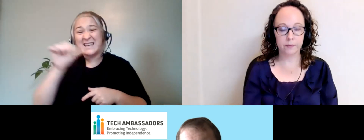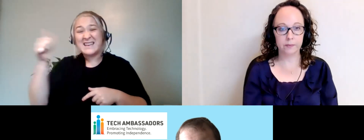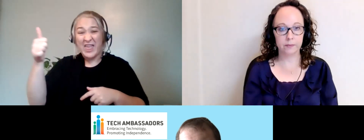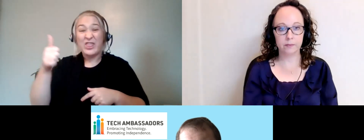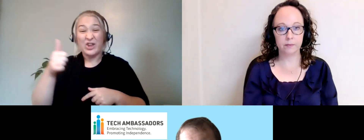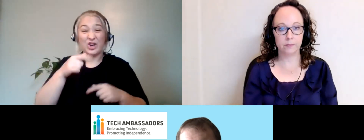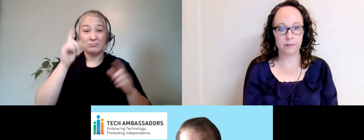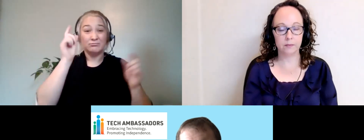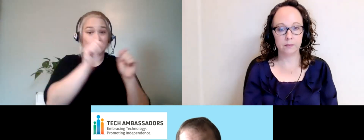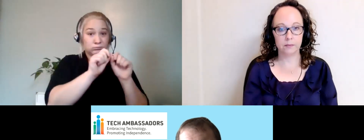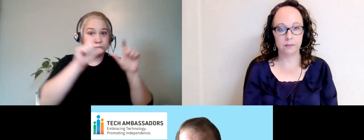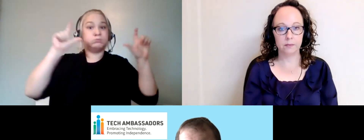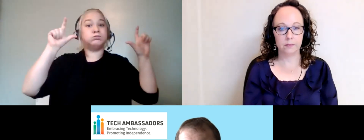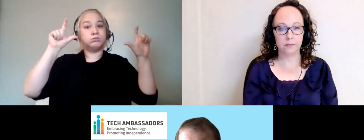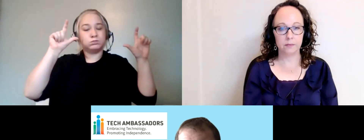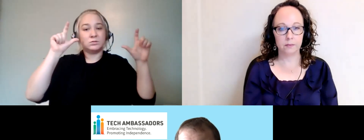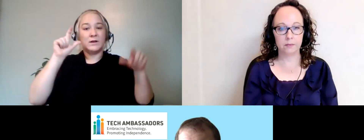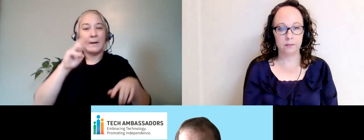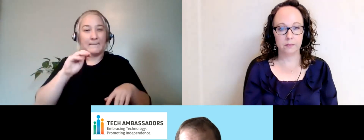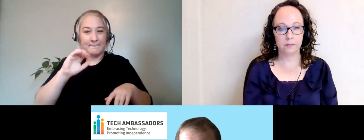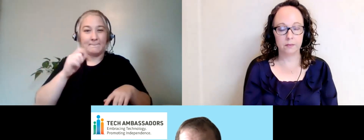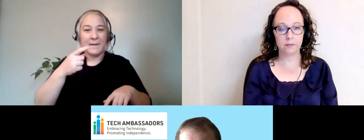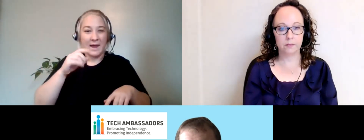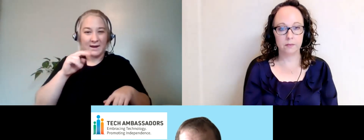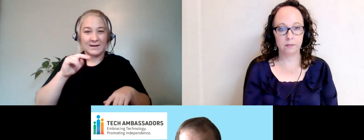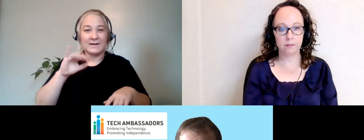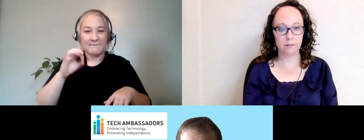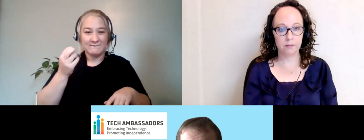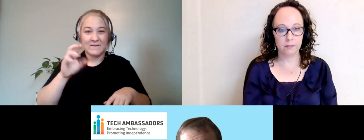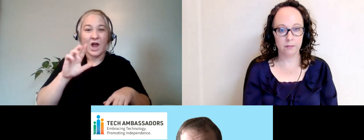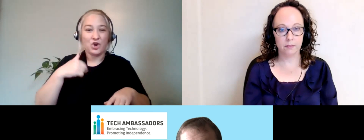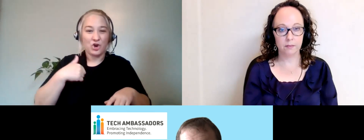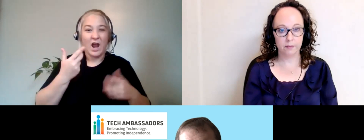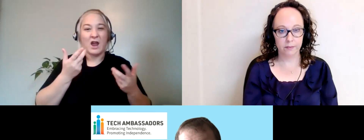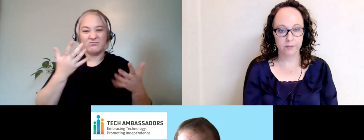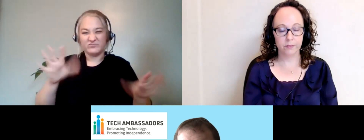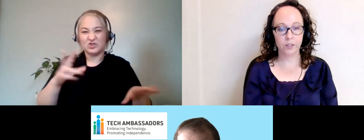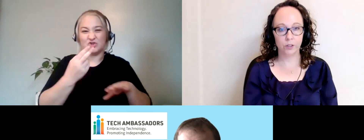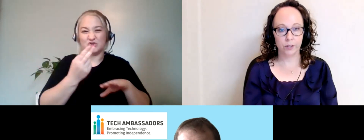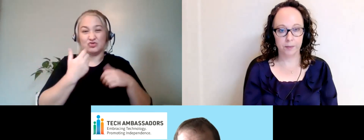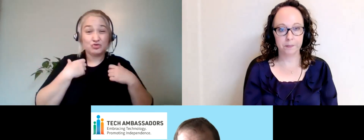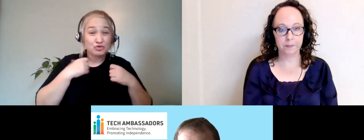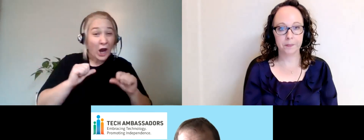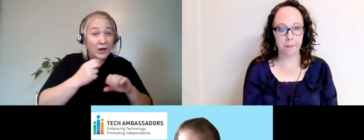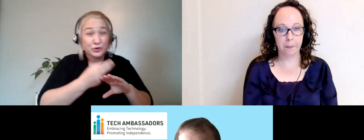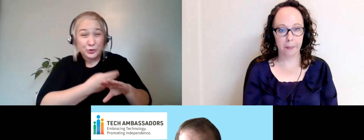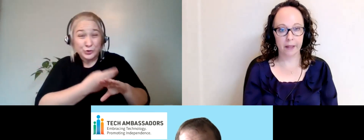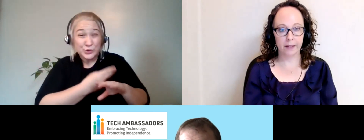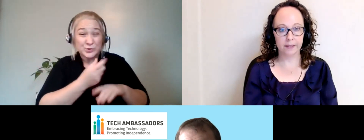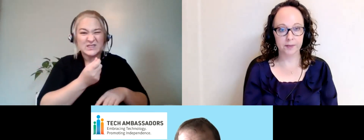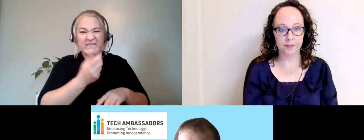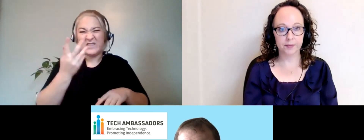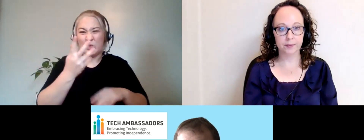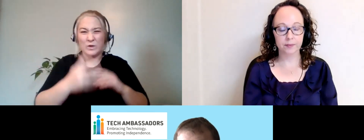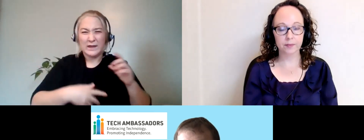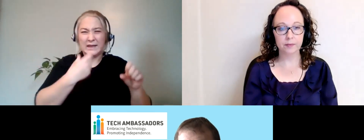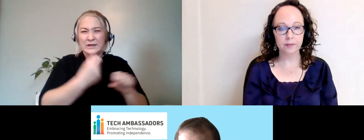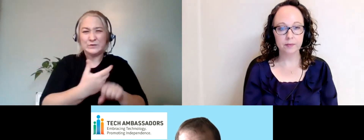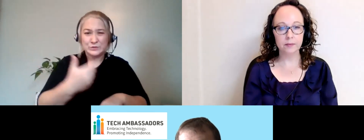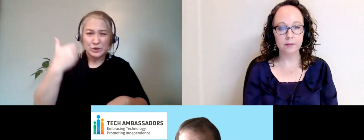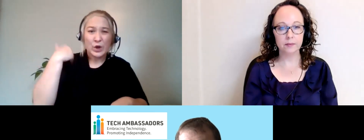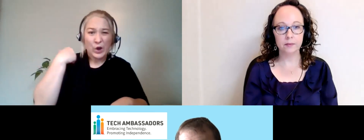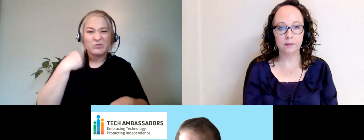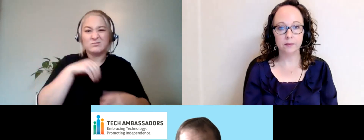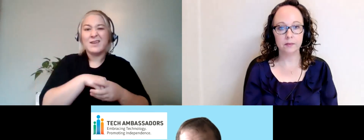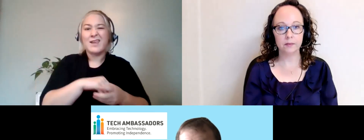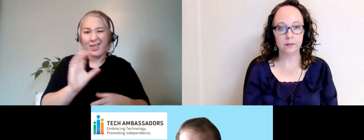in Columbus a couple years ago, which is more